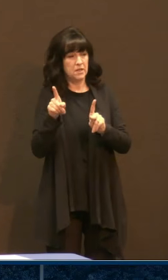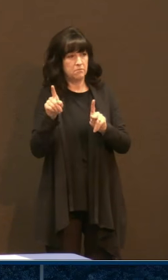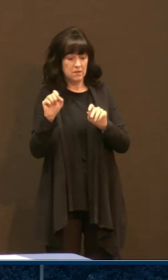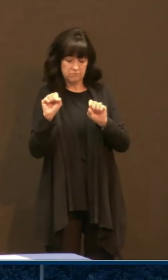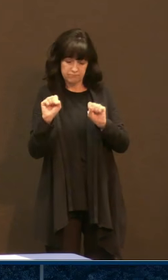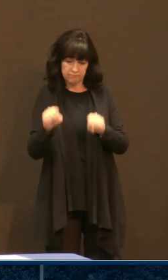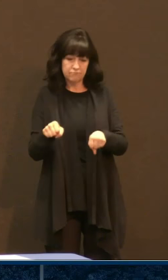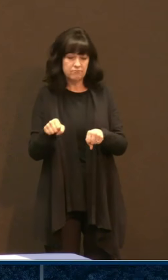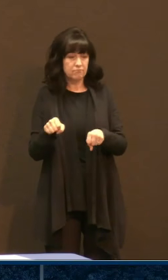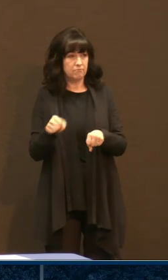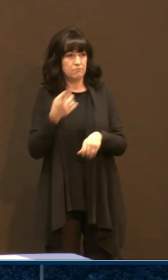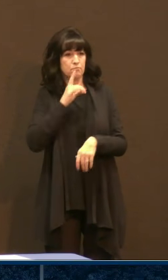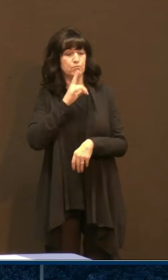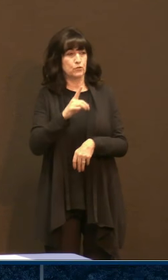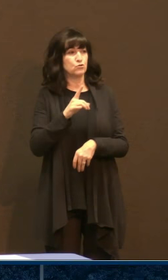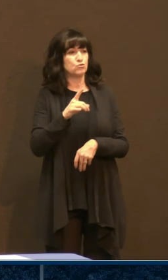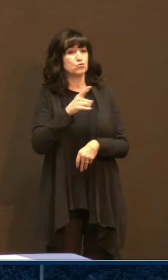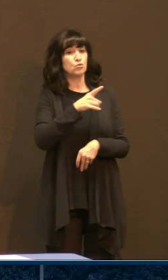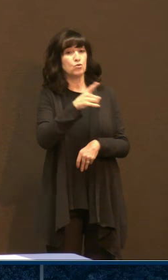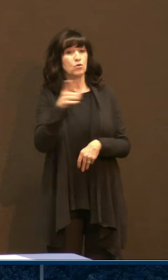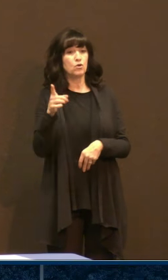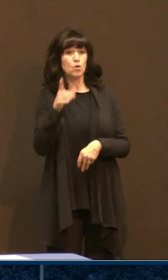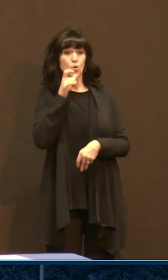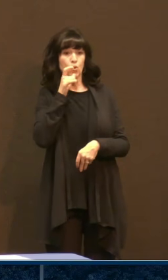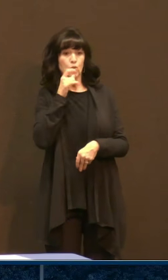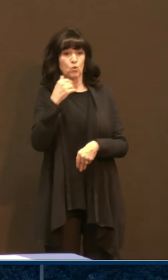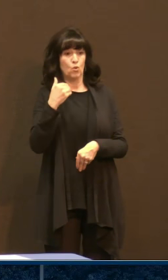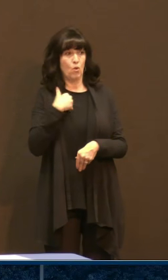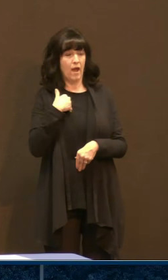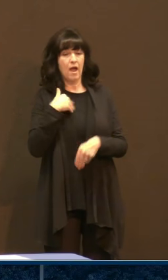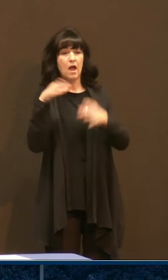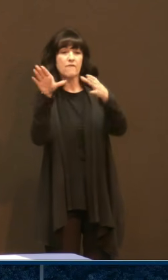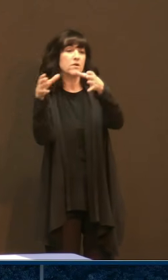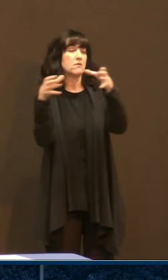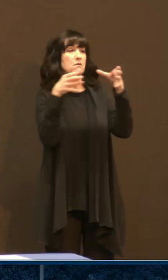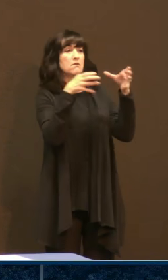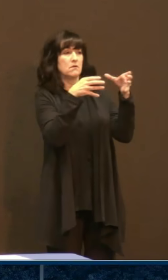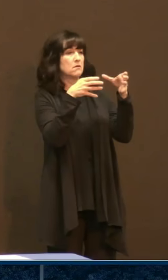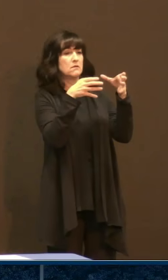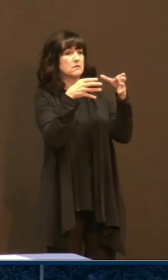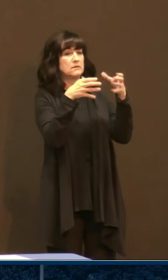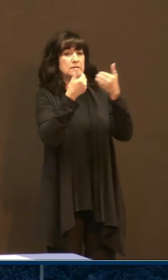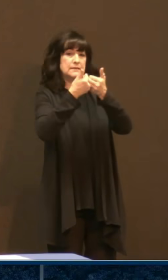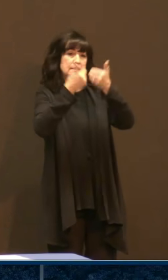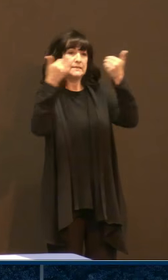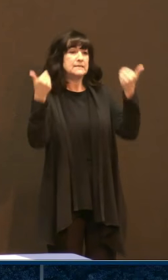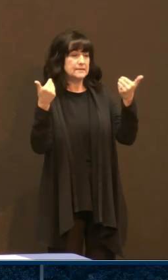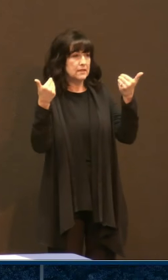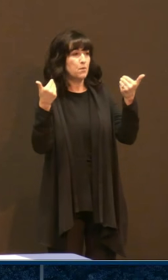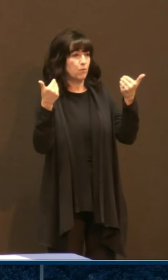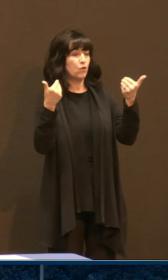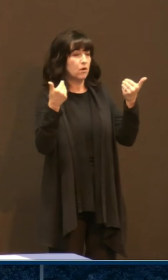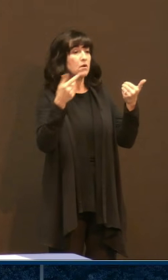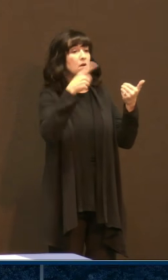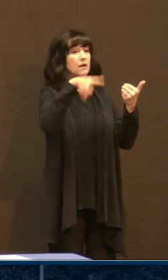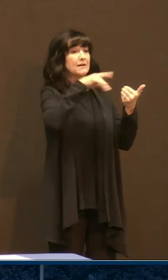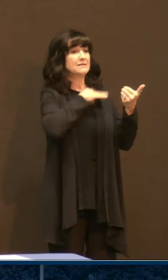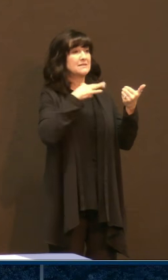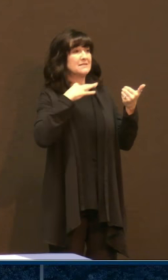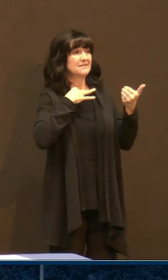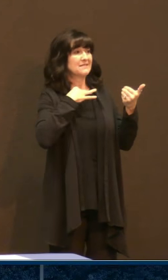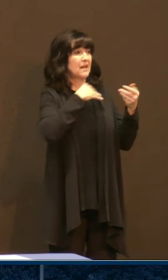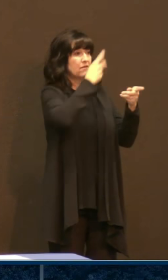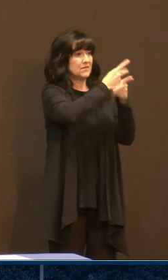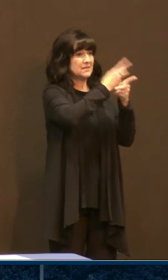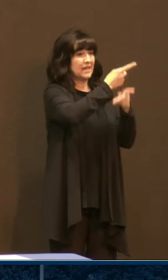are often cohorted in a certain location and cared for by the same staff, as opposed to those who